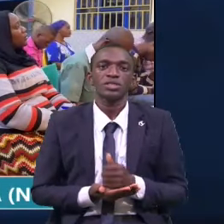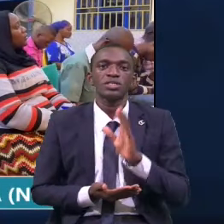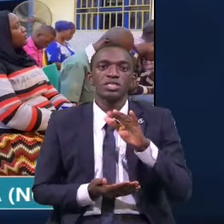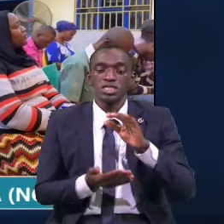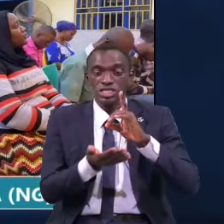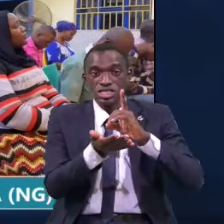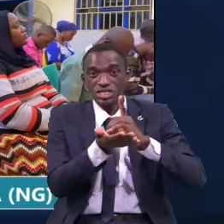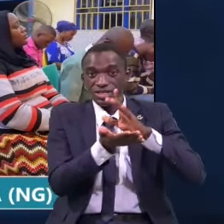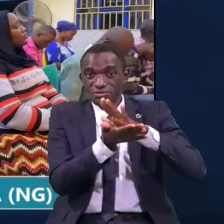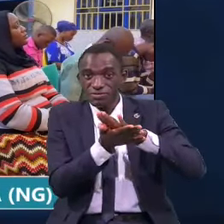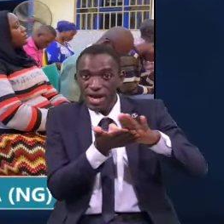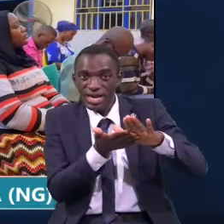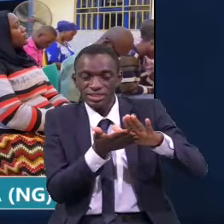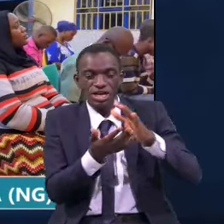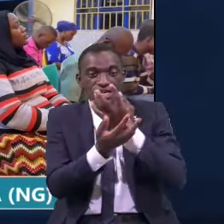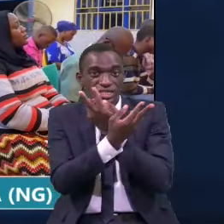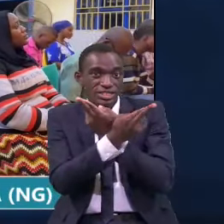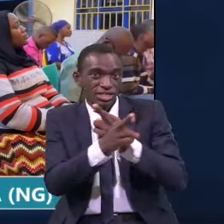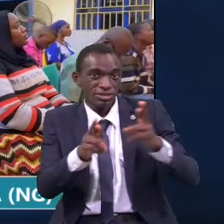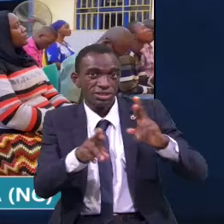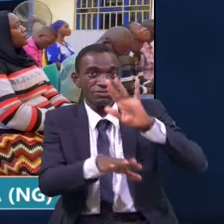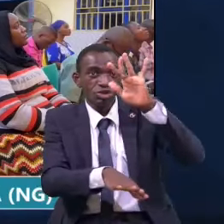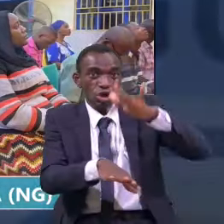Divine, redemptive, touch for